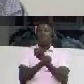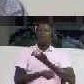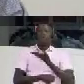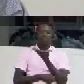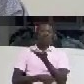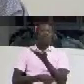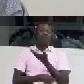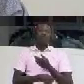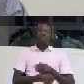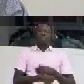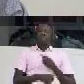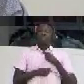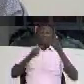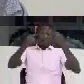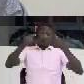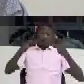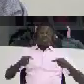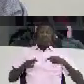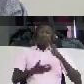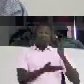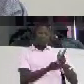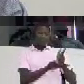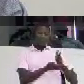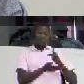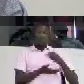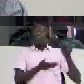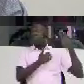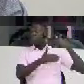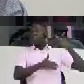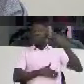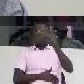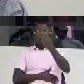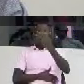The testimonies of victims during the 9th session